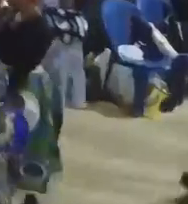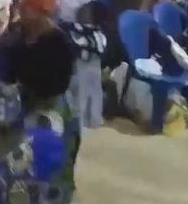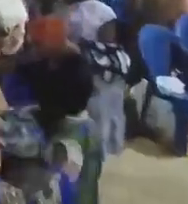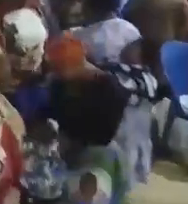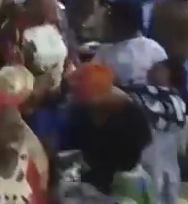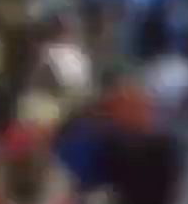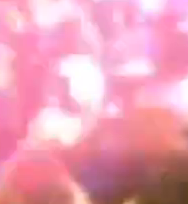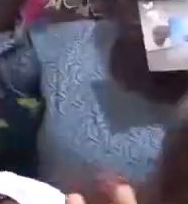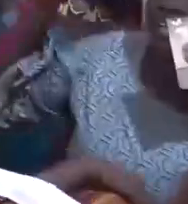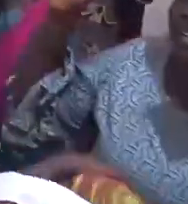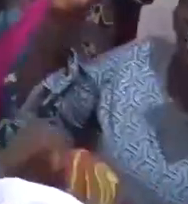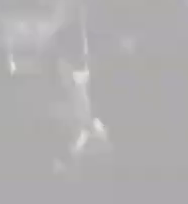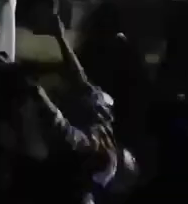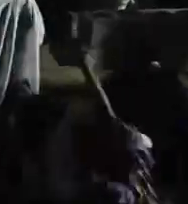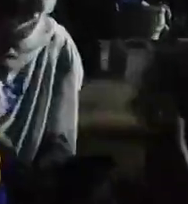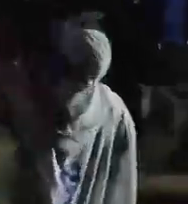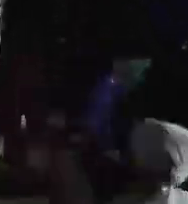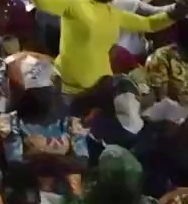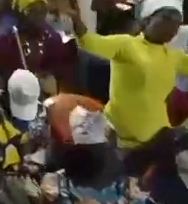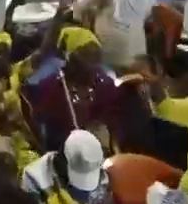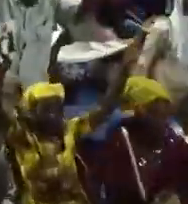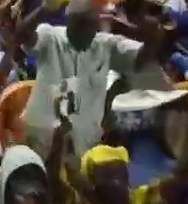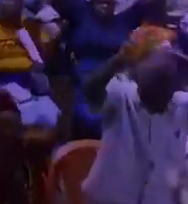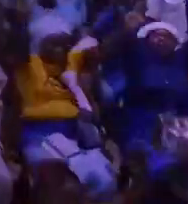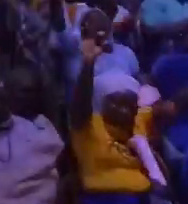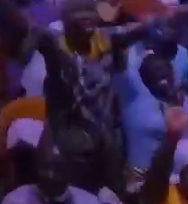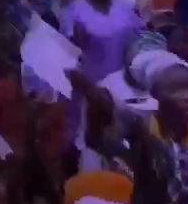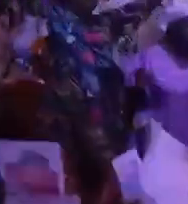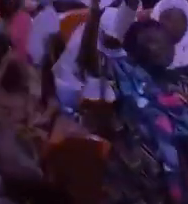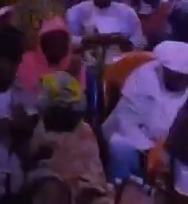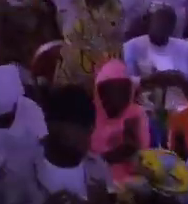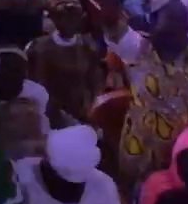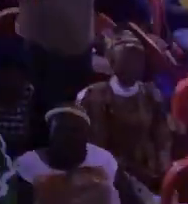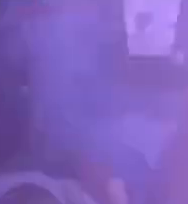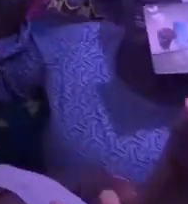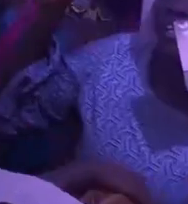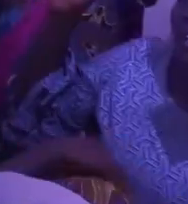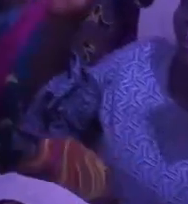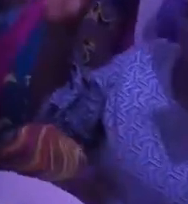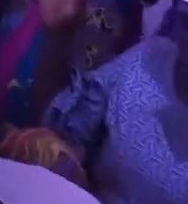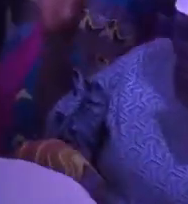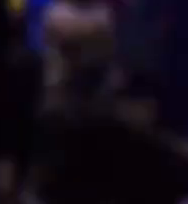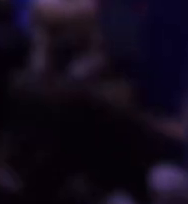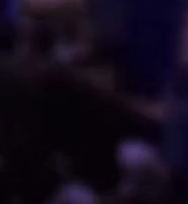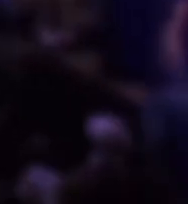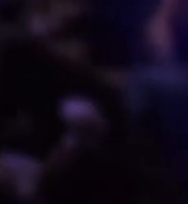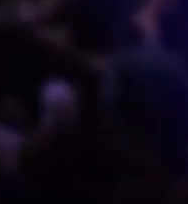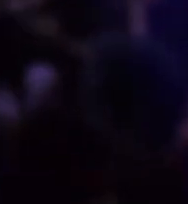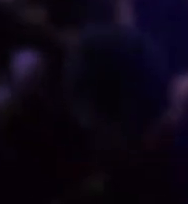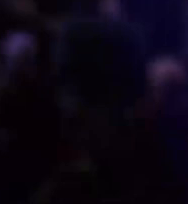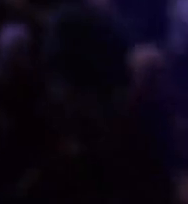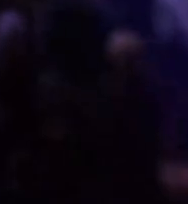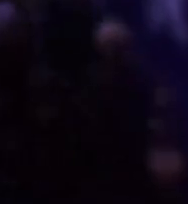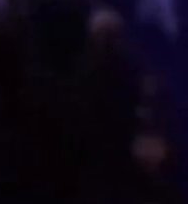olojo ojumo ko wa ye fodi di ogo ojo national camp look who wa pe o jo mi je to ku ko mo jo pari o gbona giri giri Monday